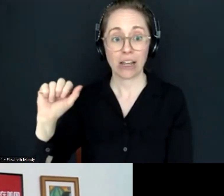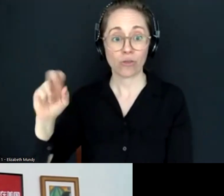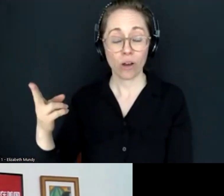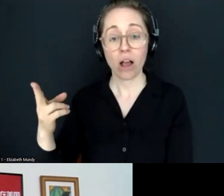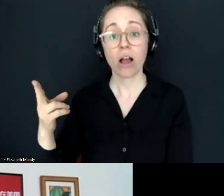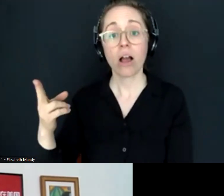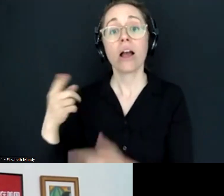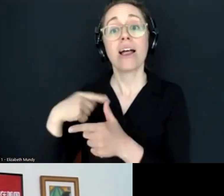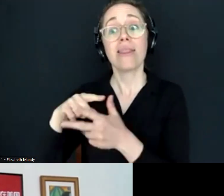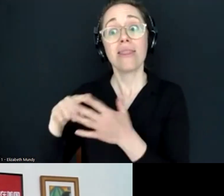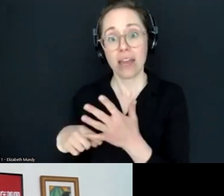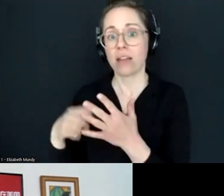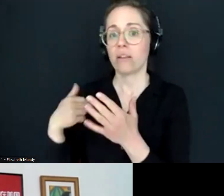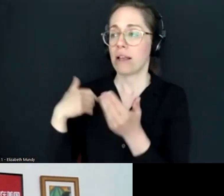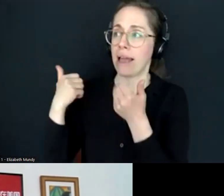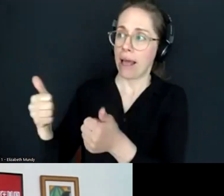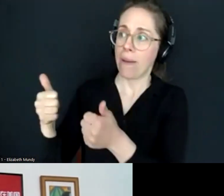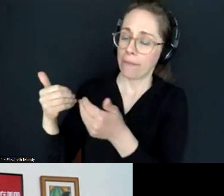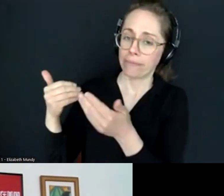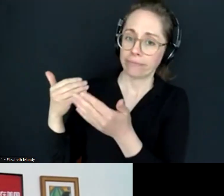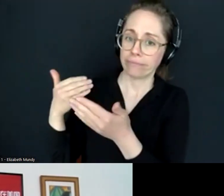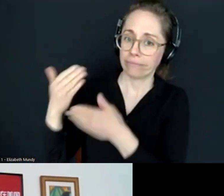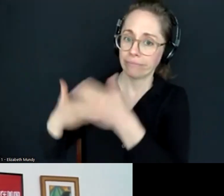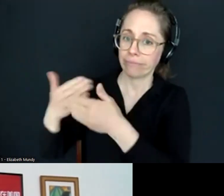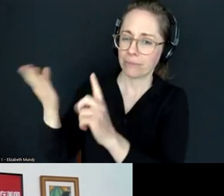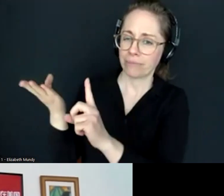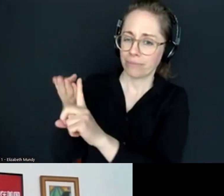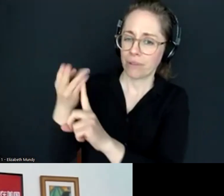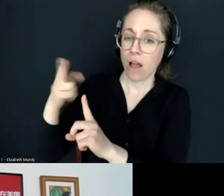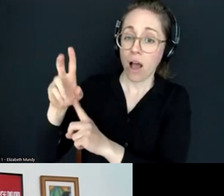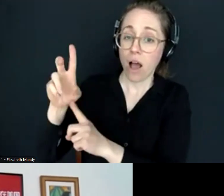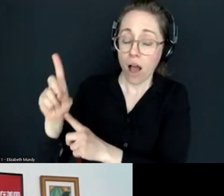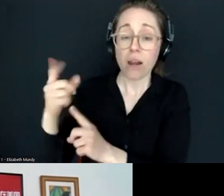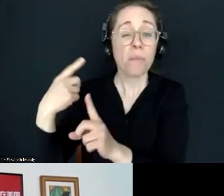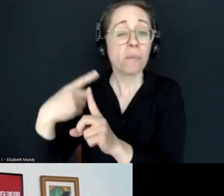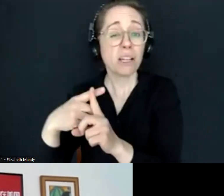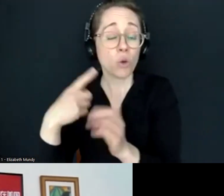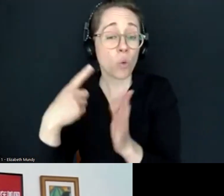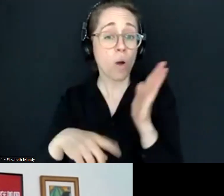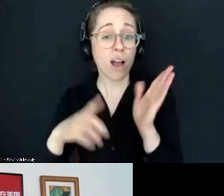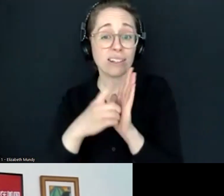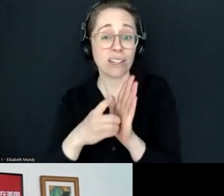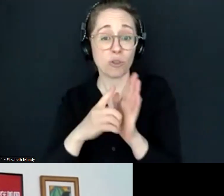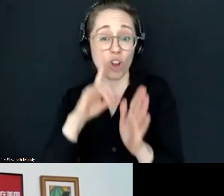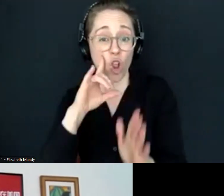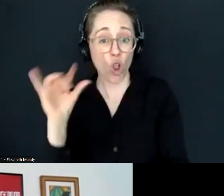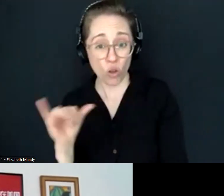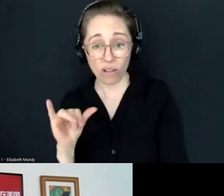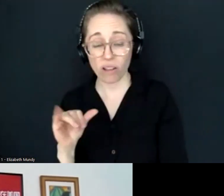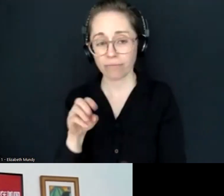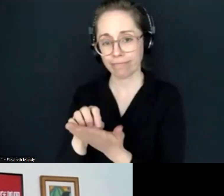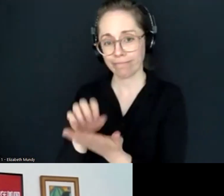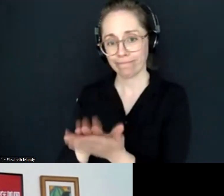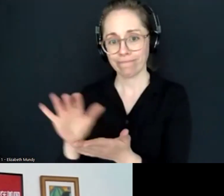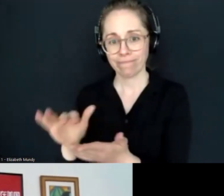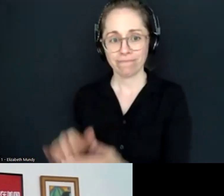on and what a demonstration could potentially look like. Oh, I'd love to do that. Thanks. And then I just want to say thank